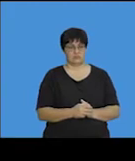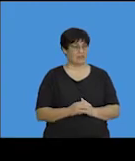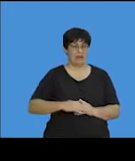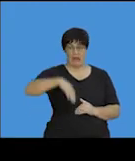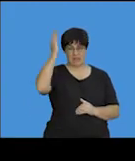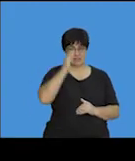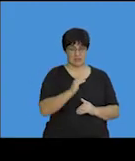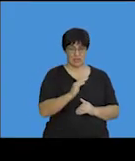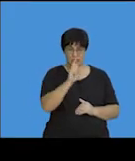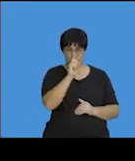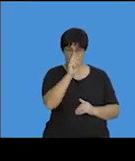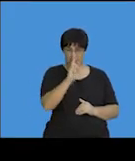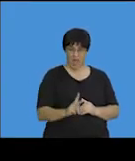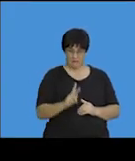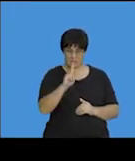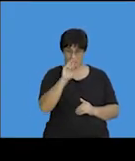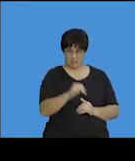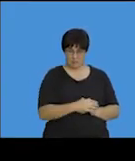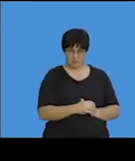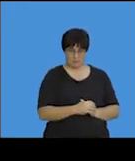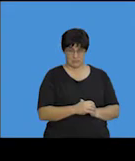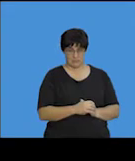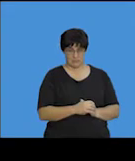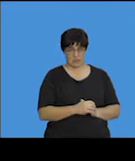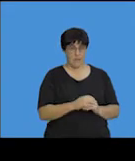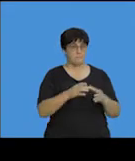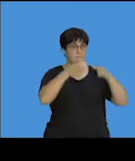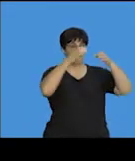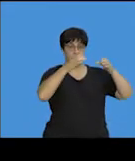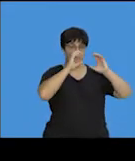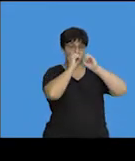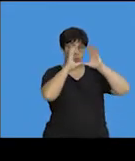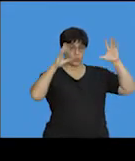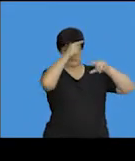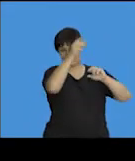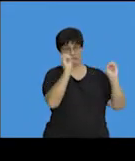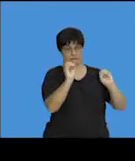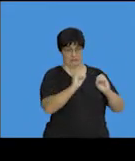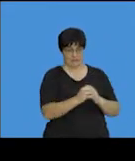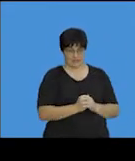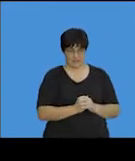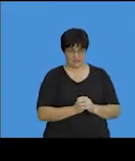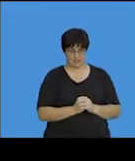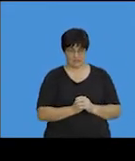That's very high. That's 2.5 kilometers, okay? There wasn't somebody in this balloon.